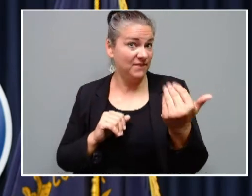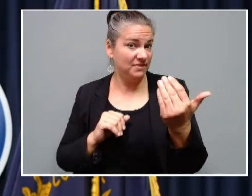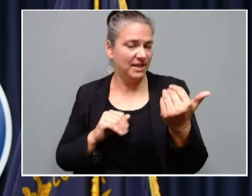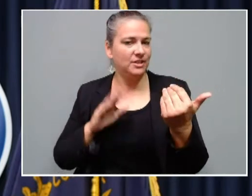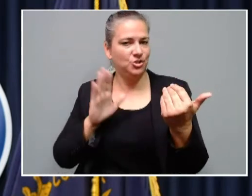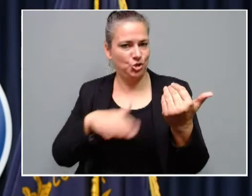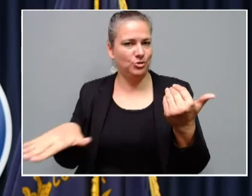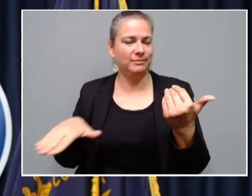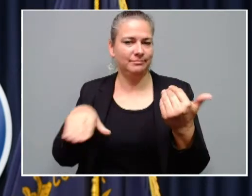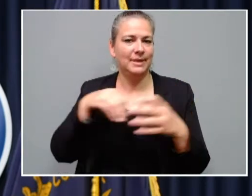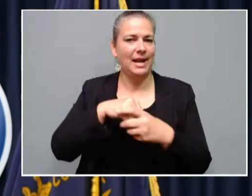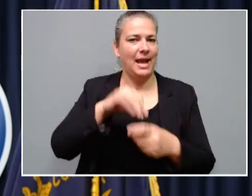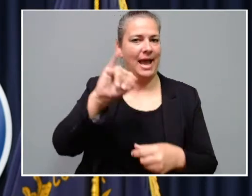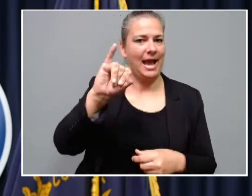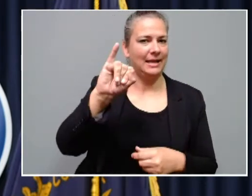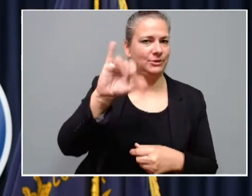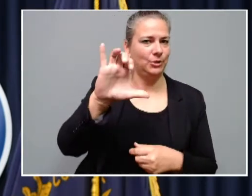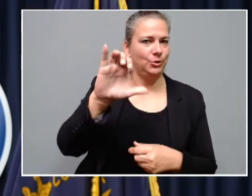ICU.